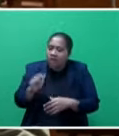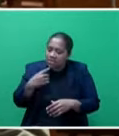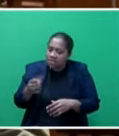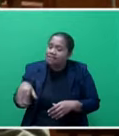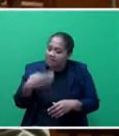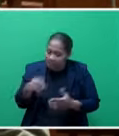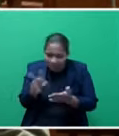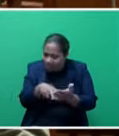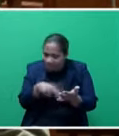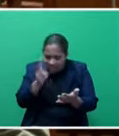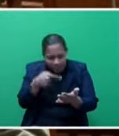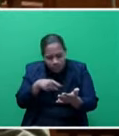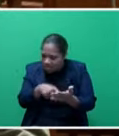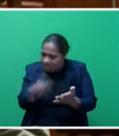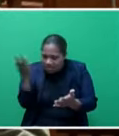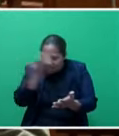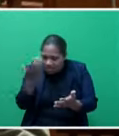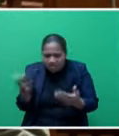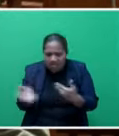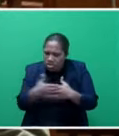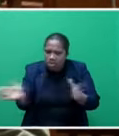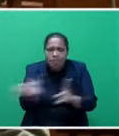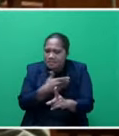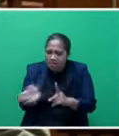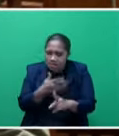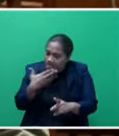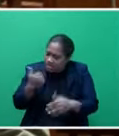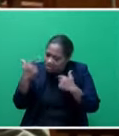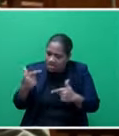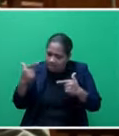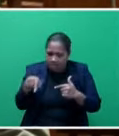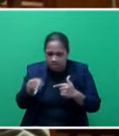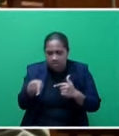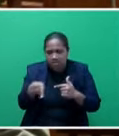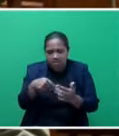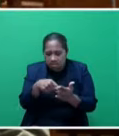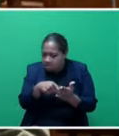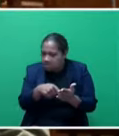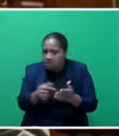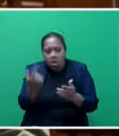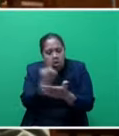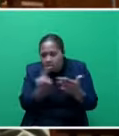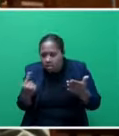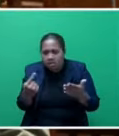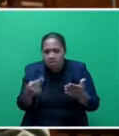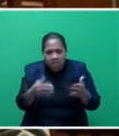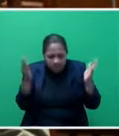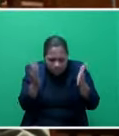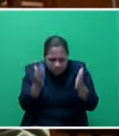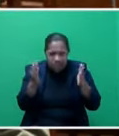because that is totally dangerous. It's open to abuse. You should limit that only to where there are